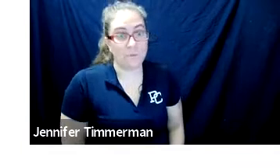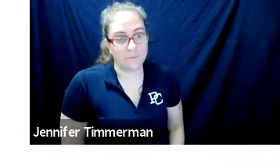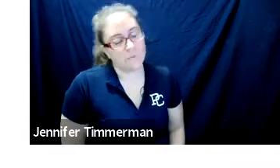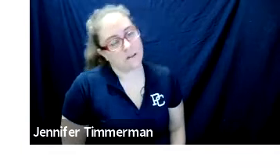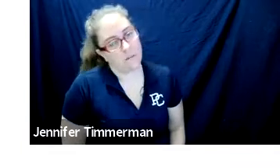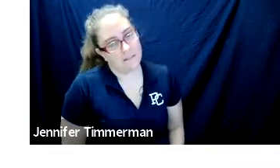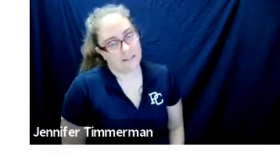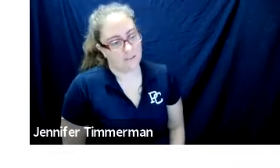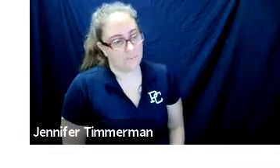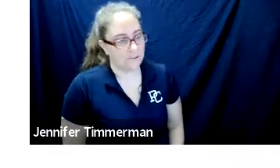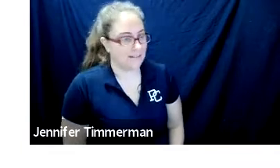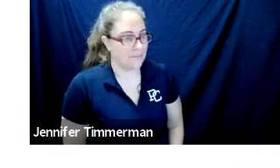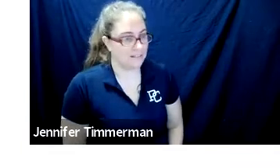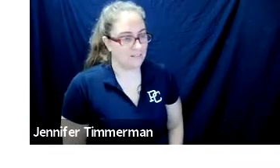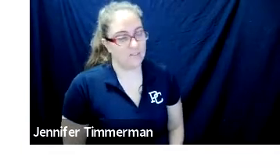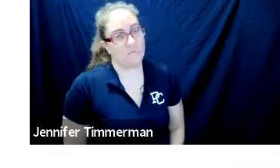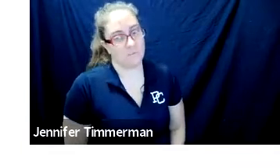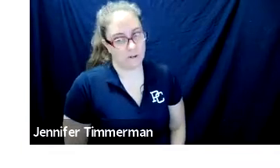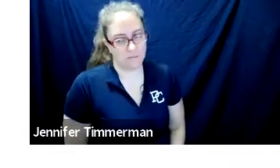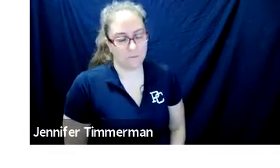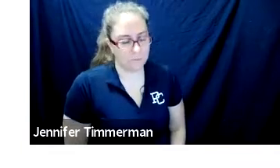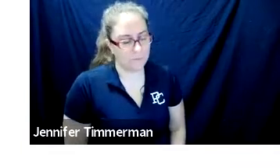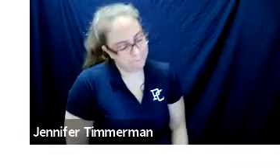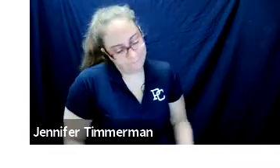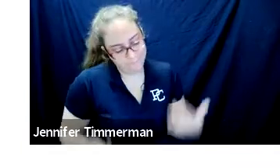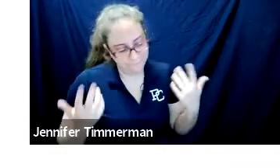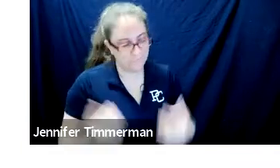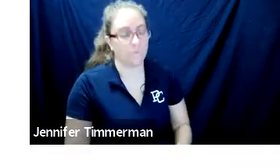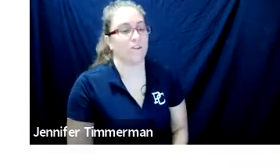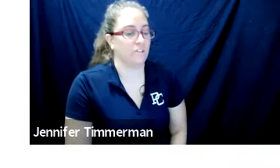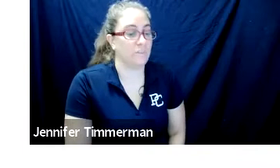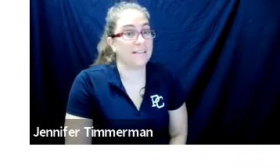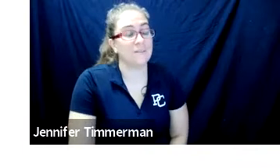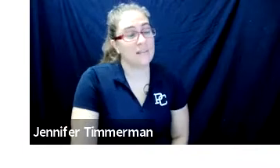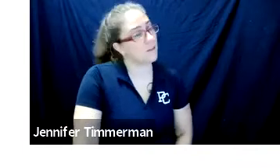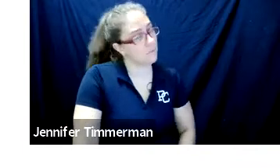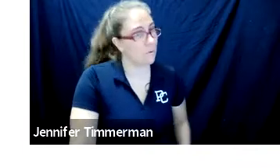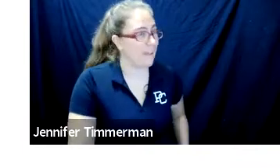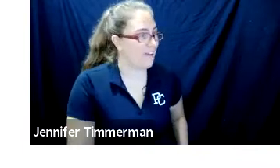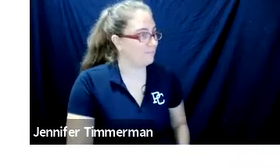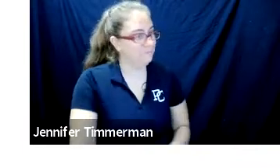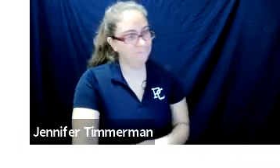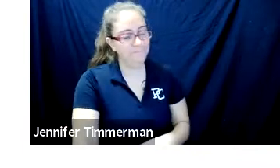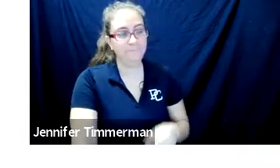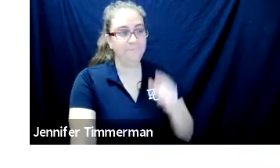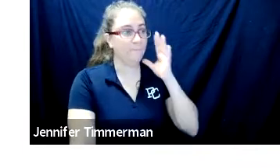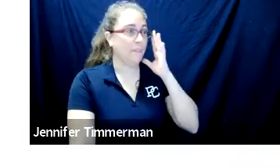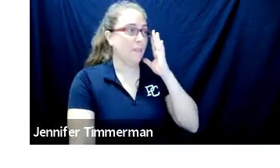I really wish we could all be together in person. It makes it so much more comfortable, but we're going to do the best that we can with what we have.